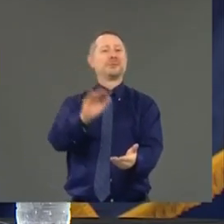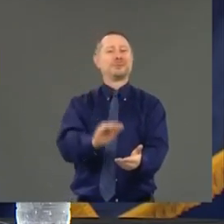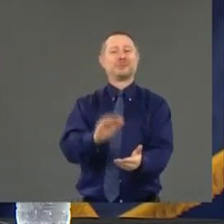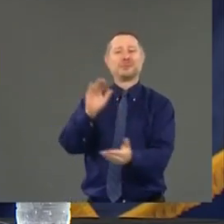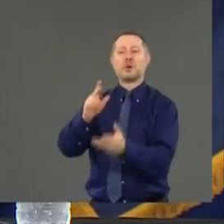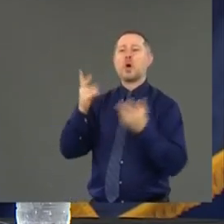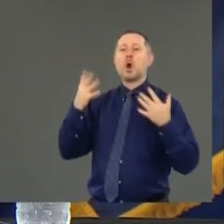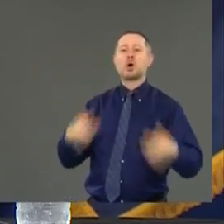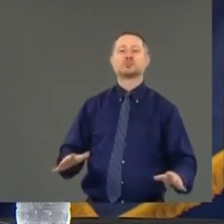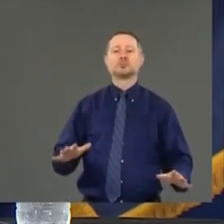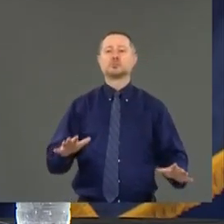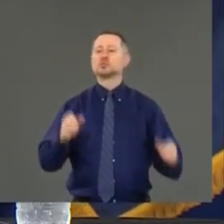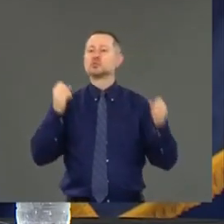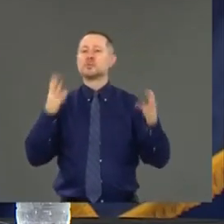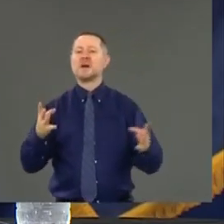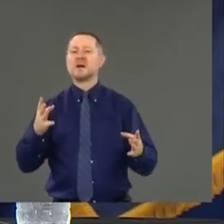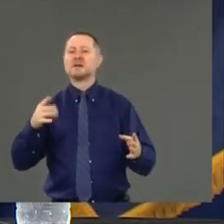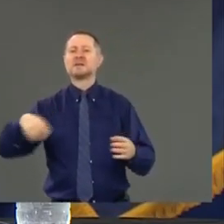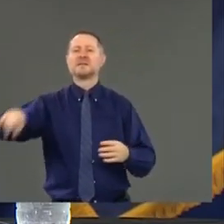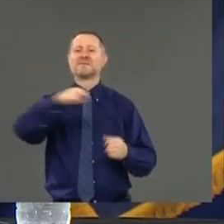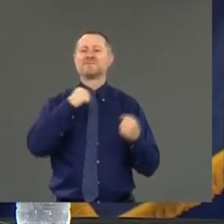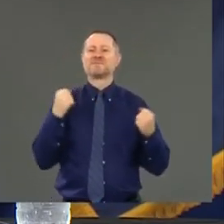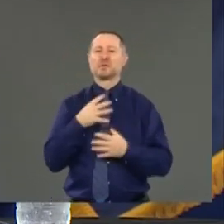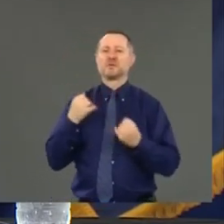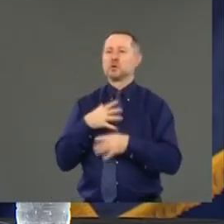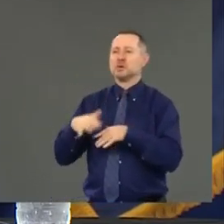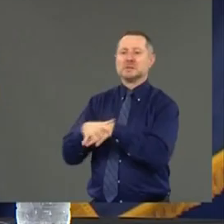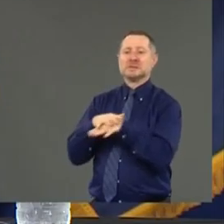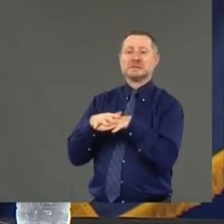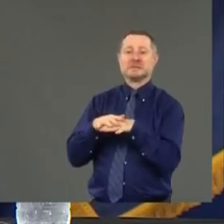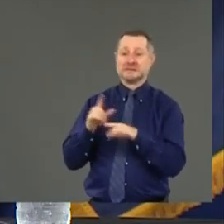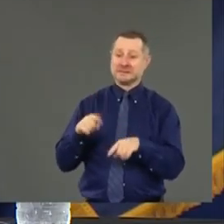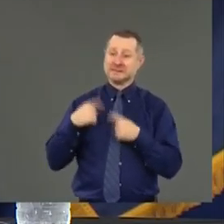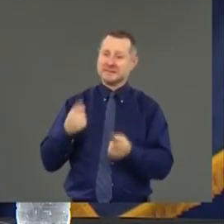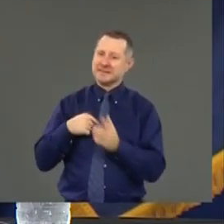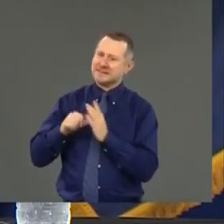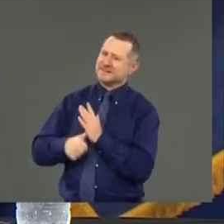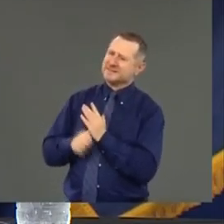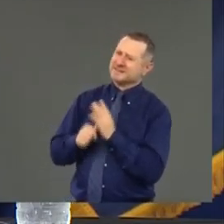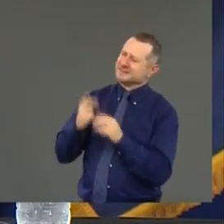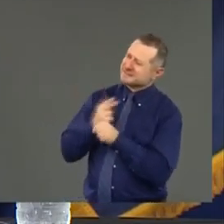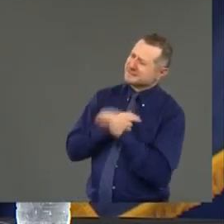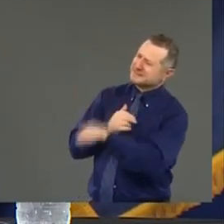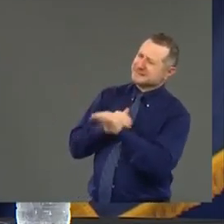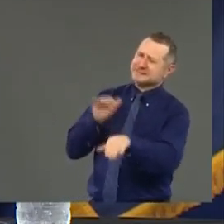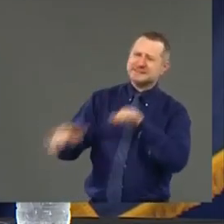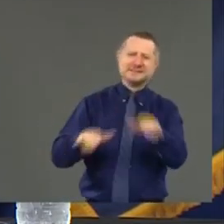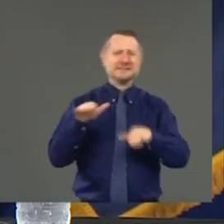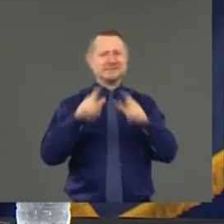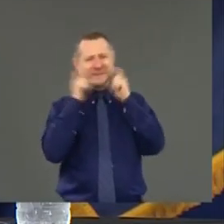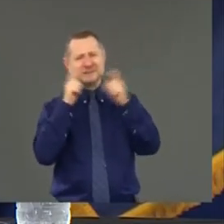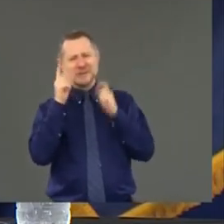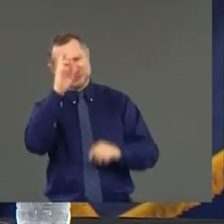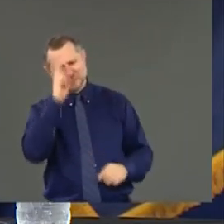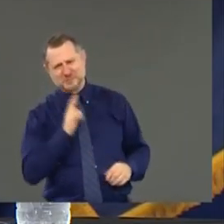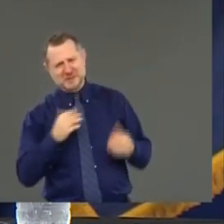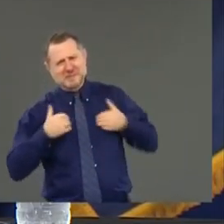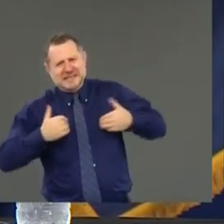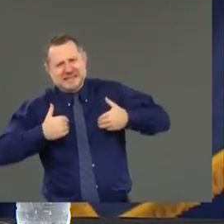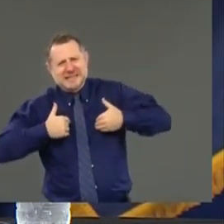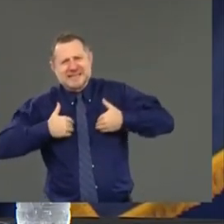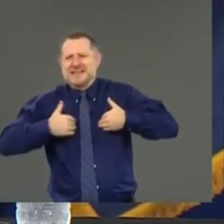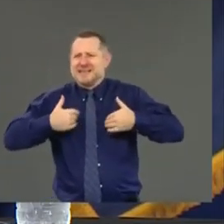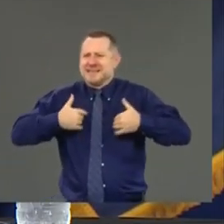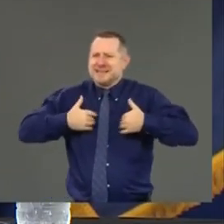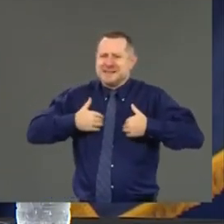around. And wearing a mask, like we've been stating, is not just about respecting you, yourself, or your community and